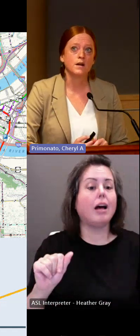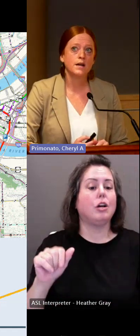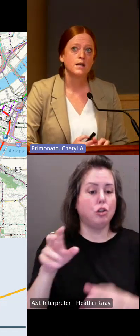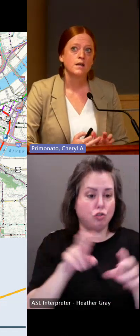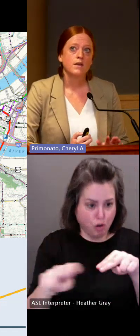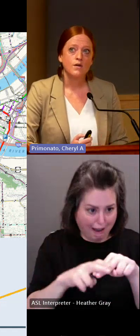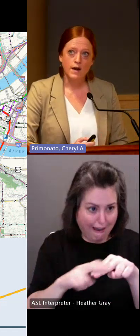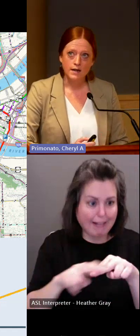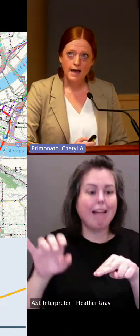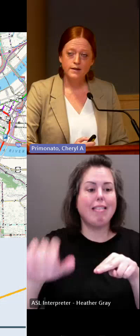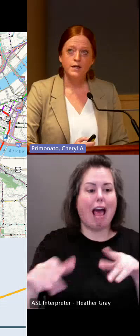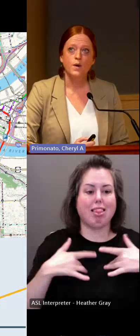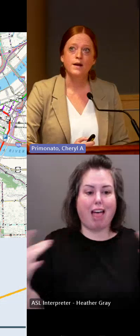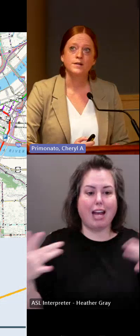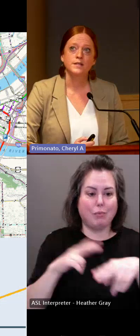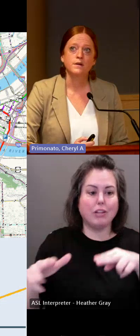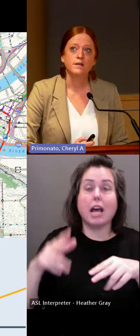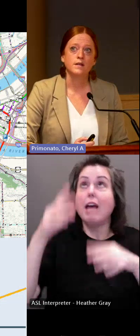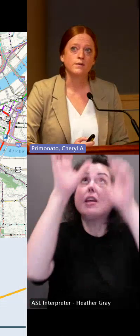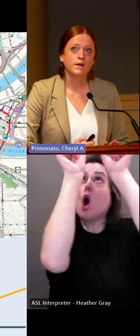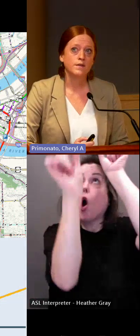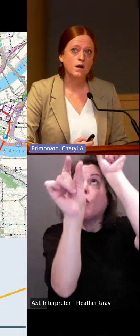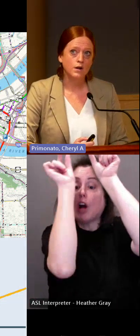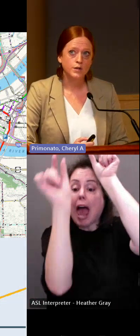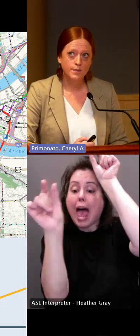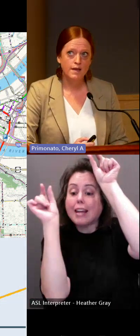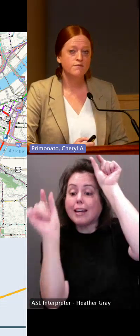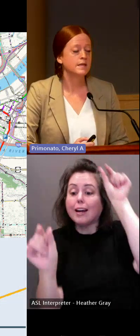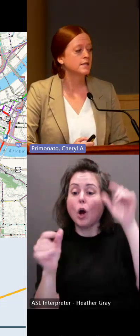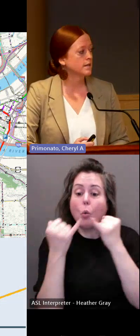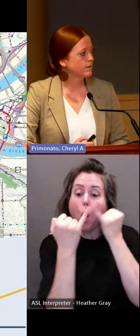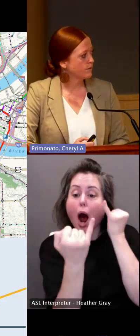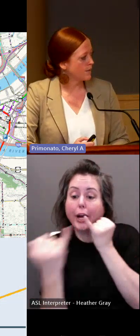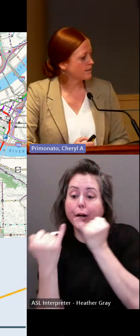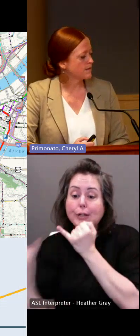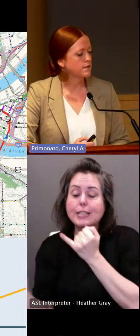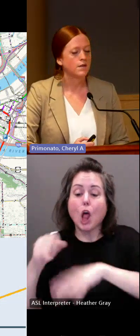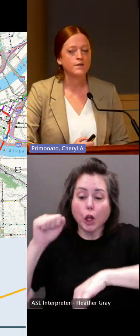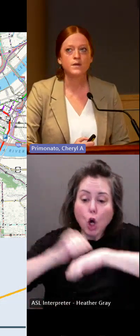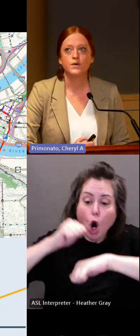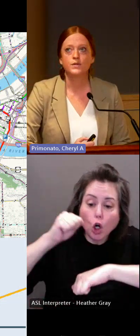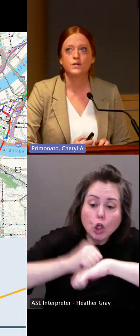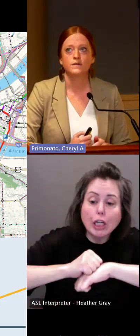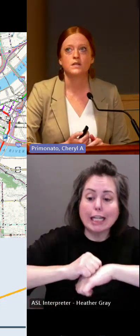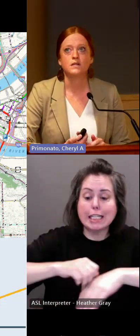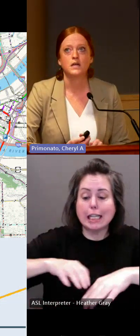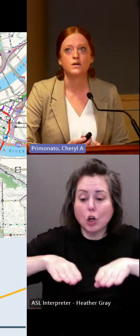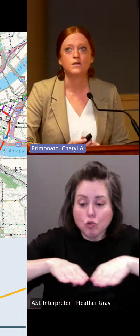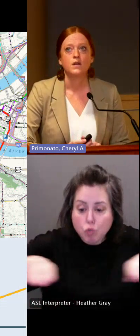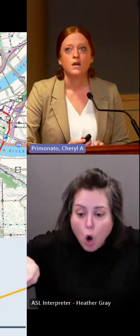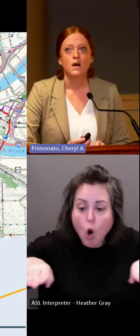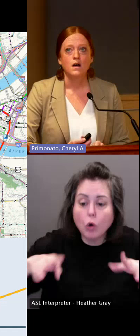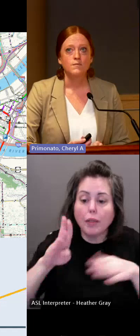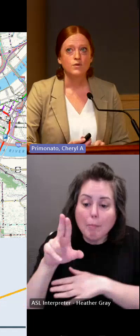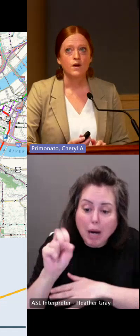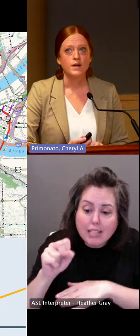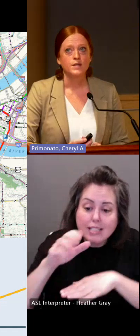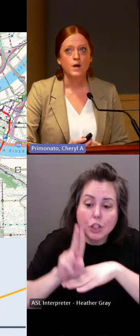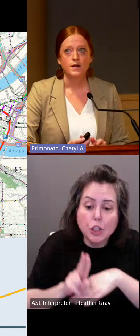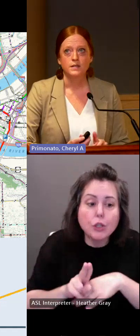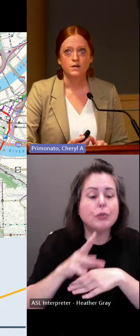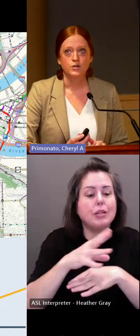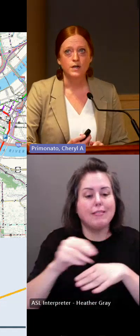rail to run on, the overhead catenary wires that run the light rail, the concrete pavement that the buses and other vehicles traversing the tunnel